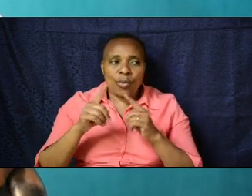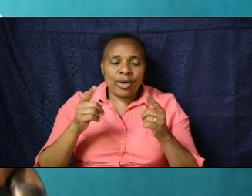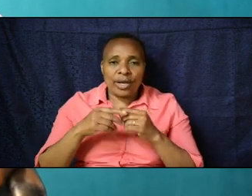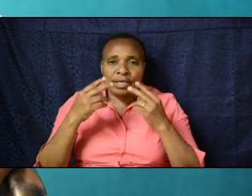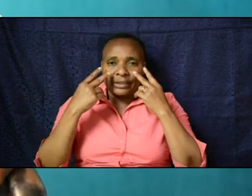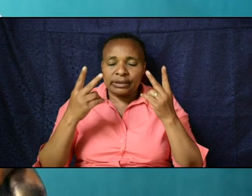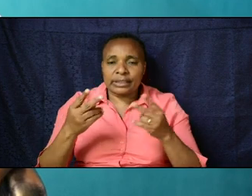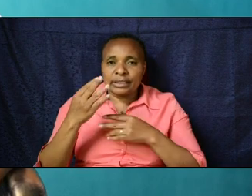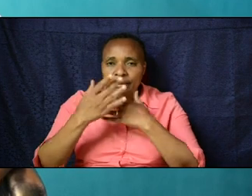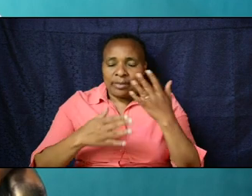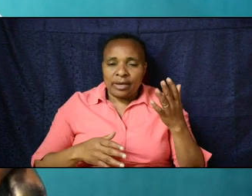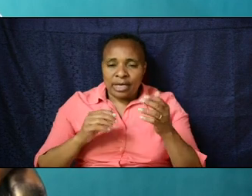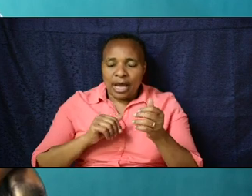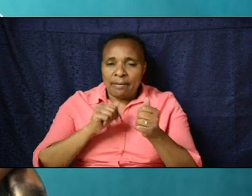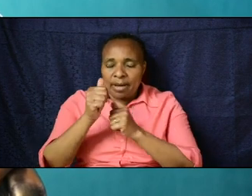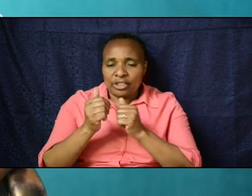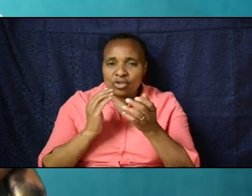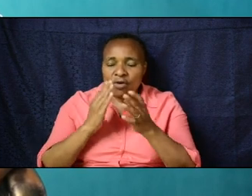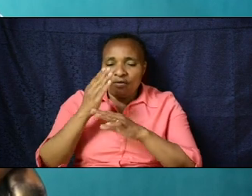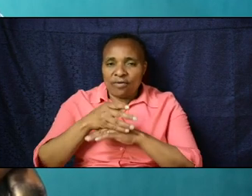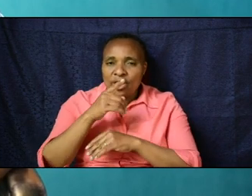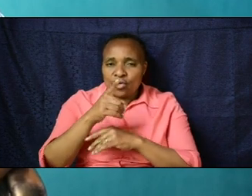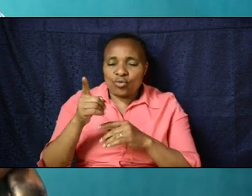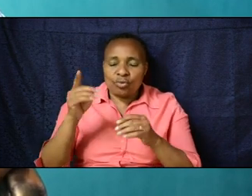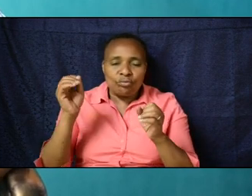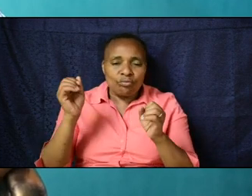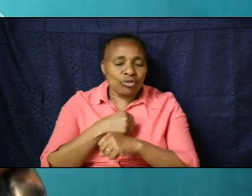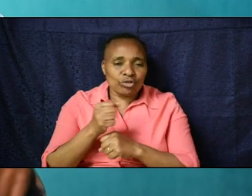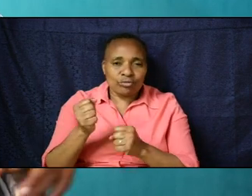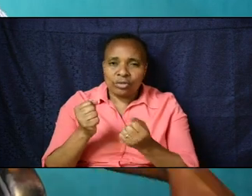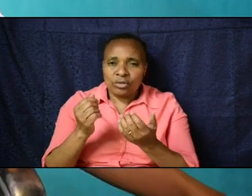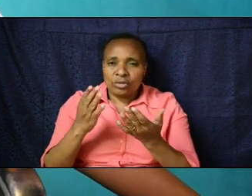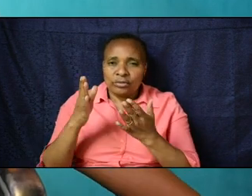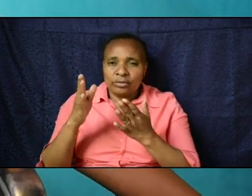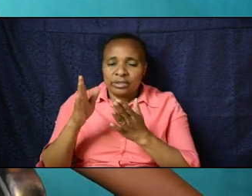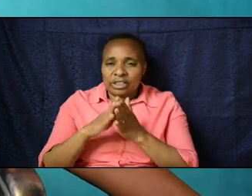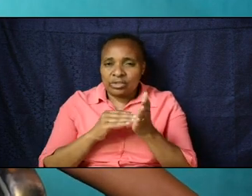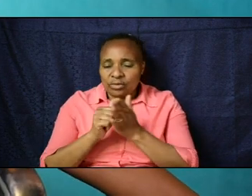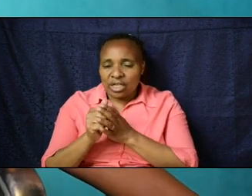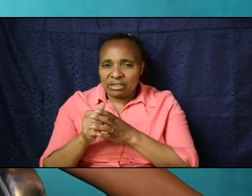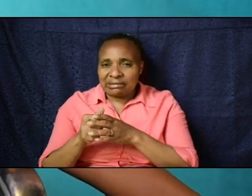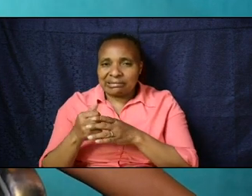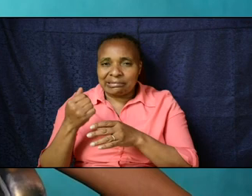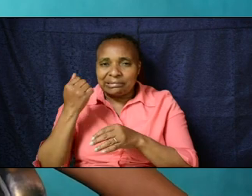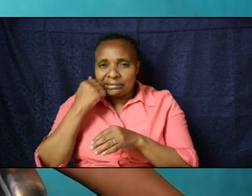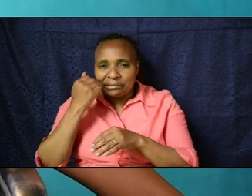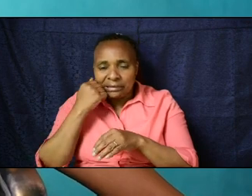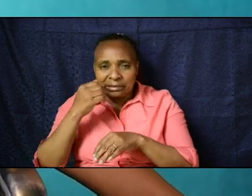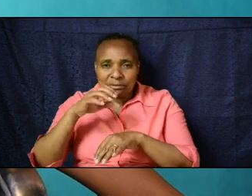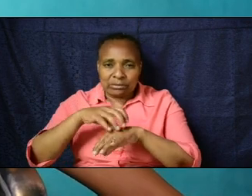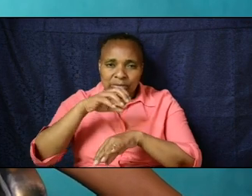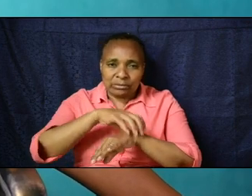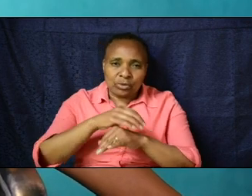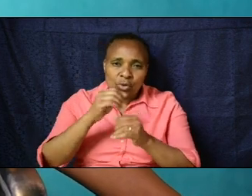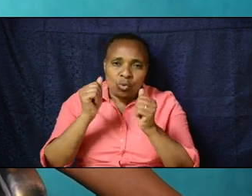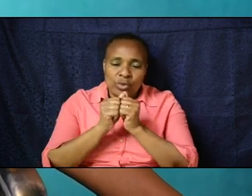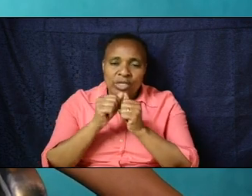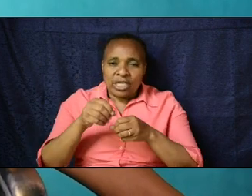the blood, I will pass over you. No destructive plague will touch you when I strike